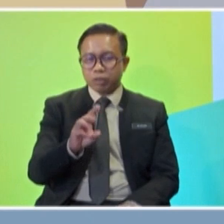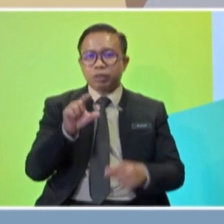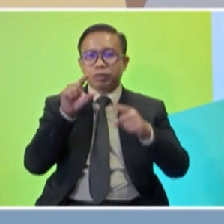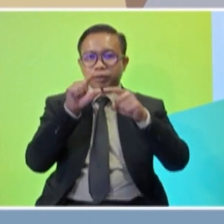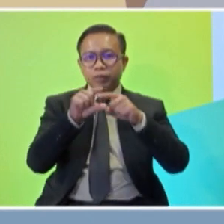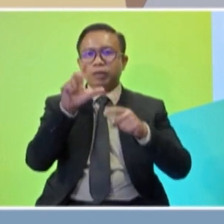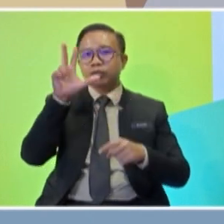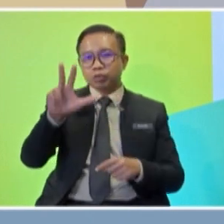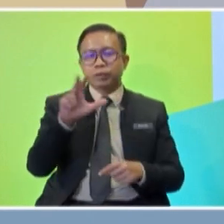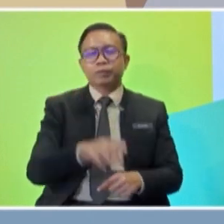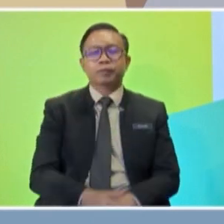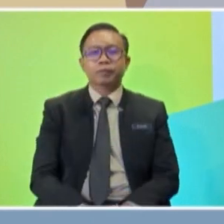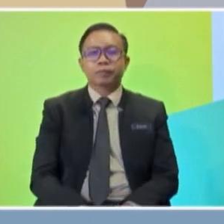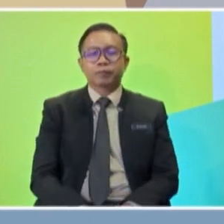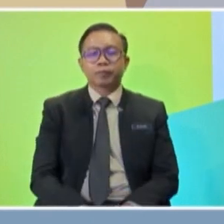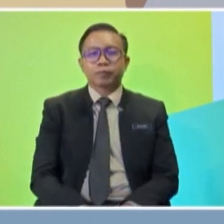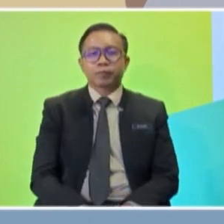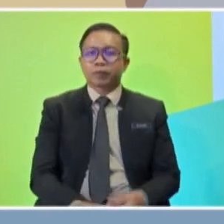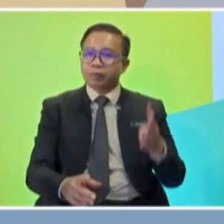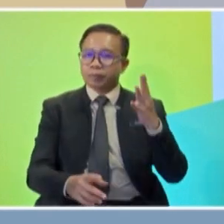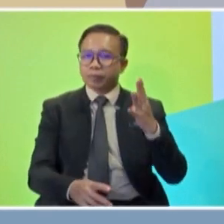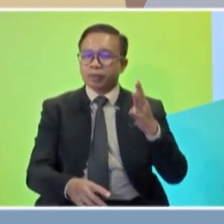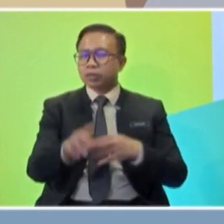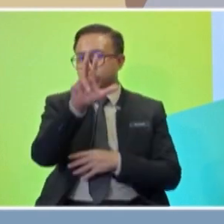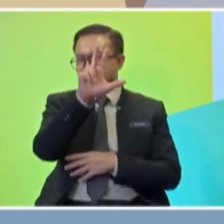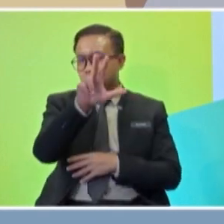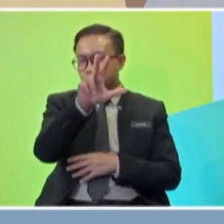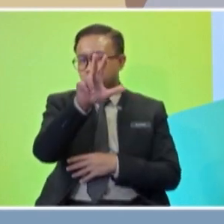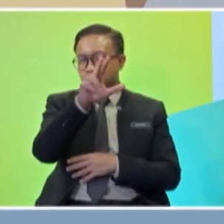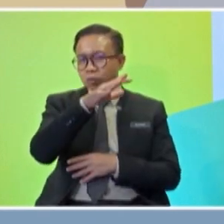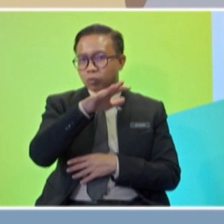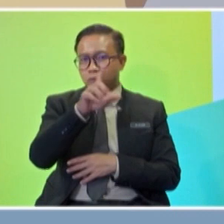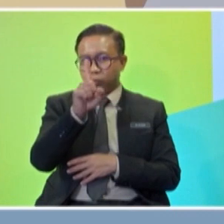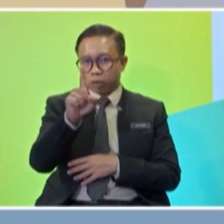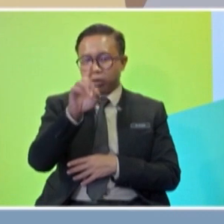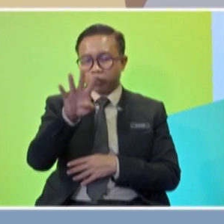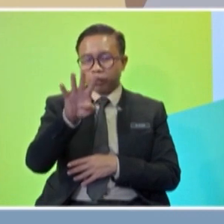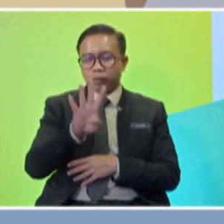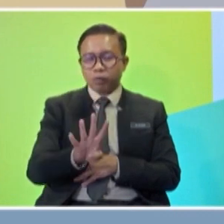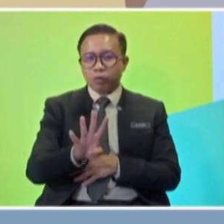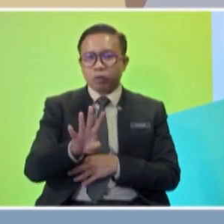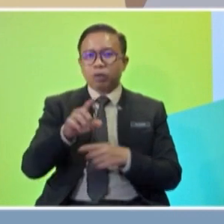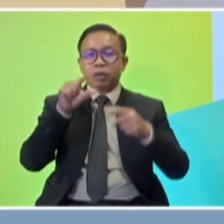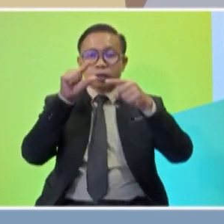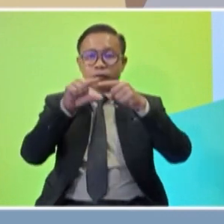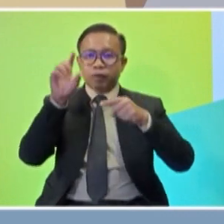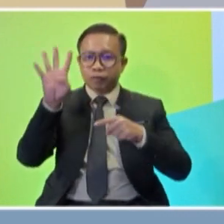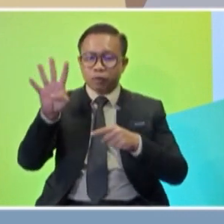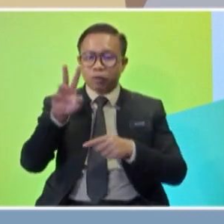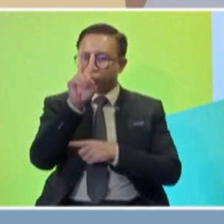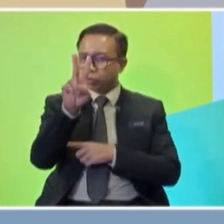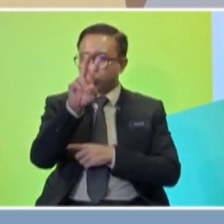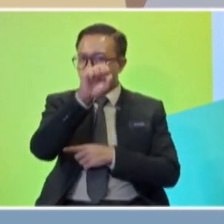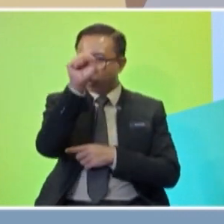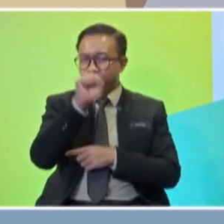3. And the fourth question is 1 over 4 divide with 4. So we have two